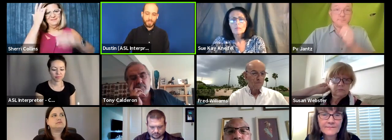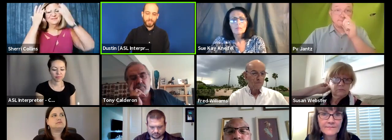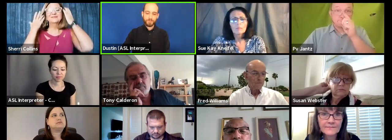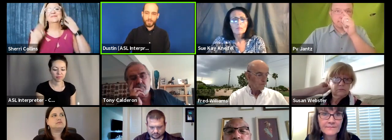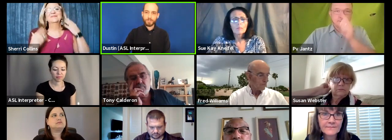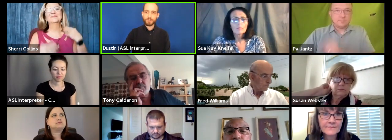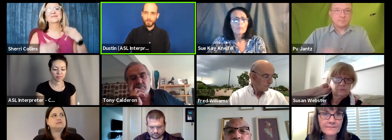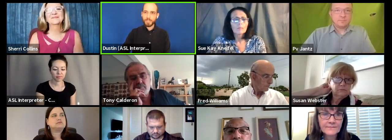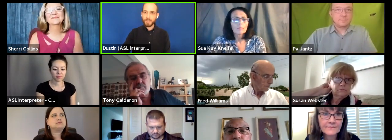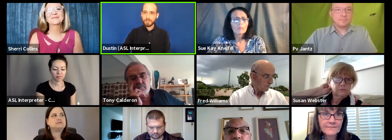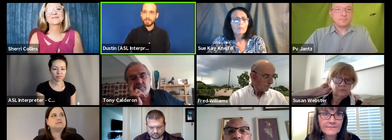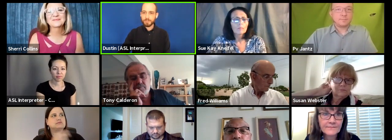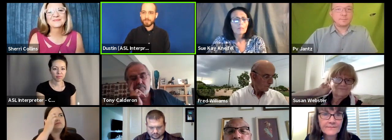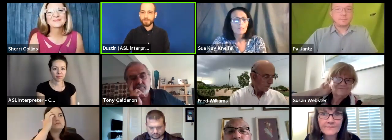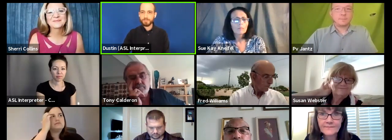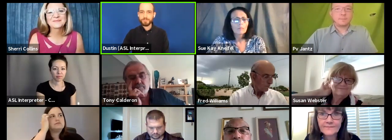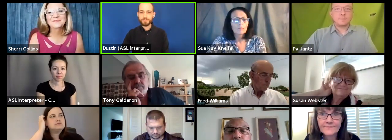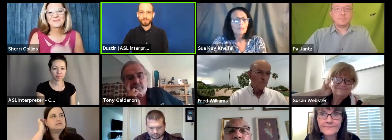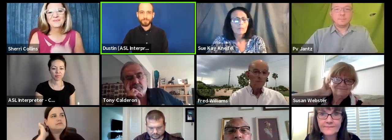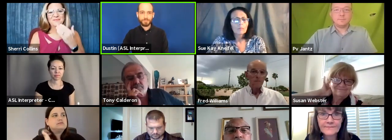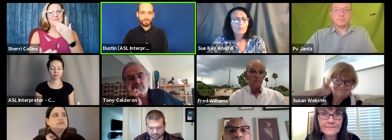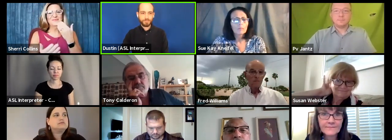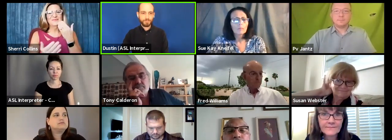the Executive Director's update.